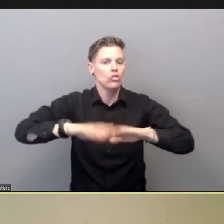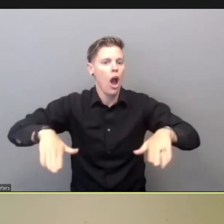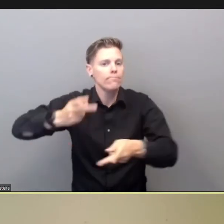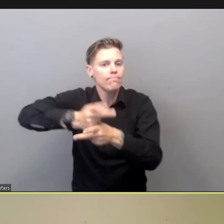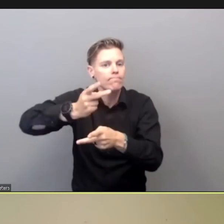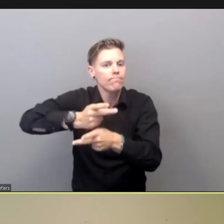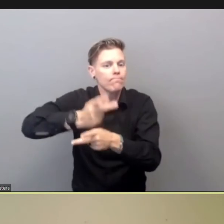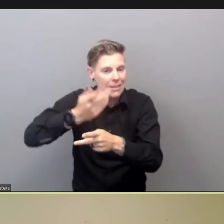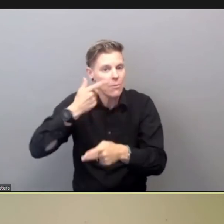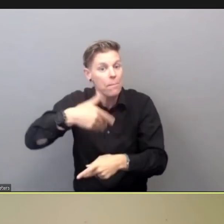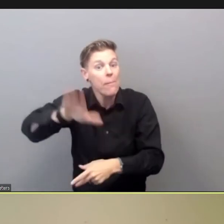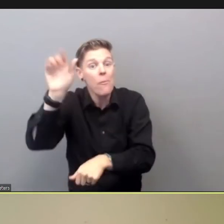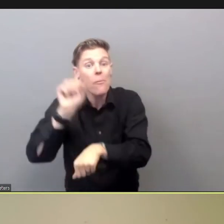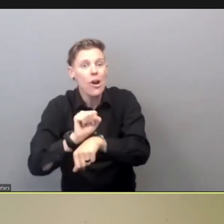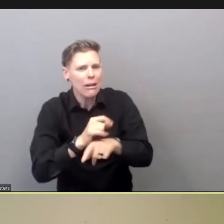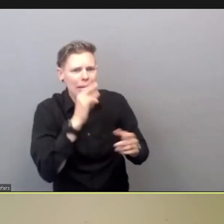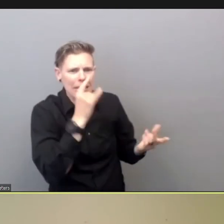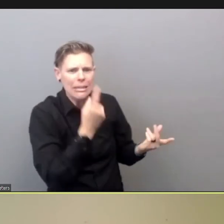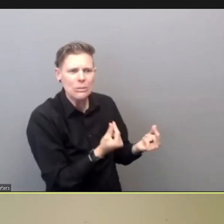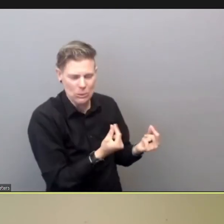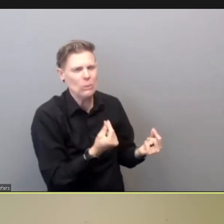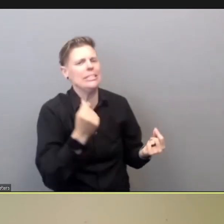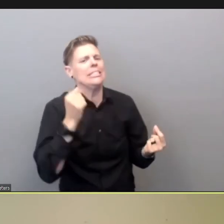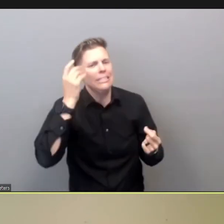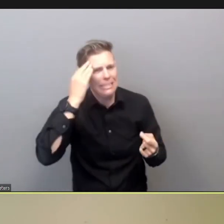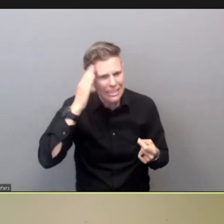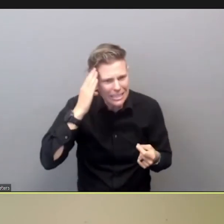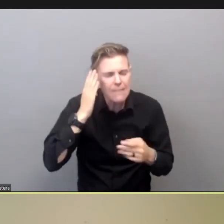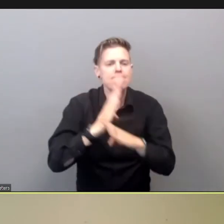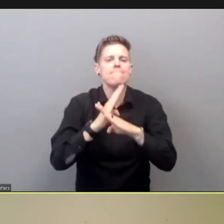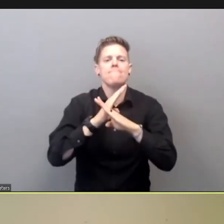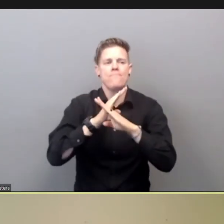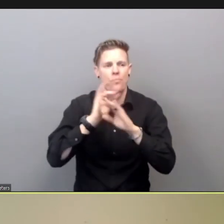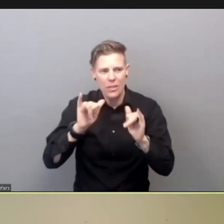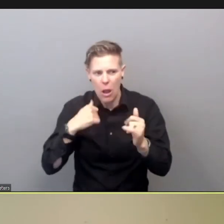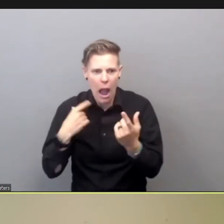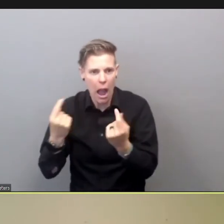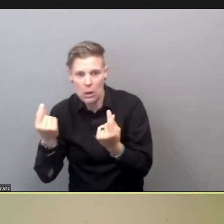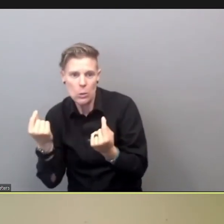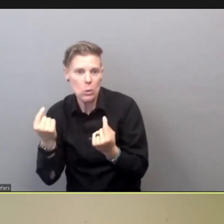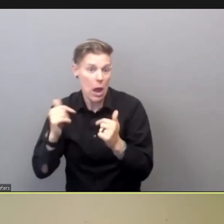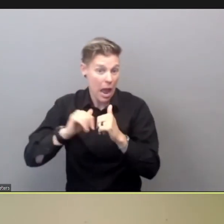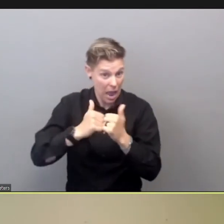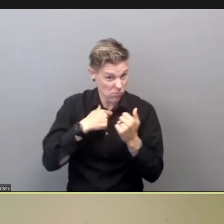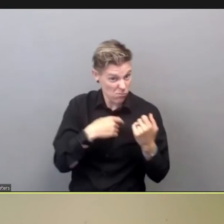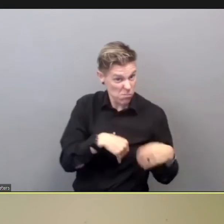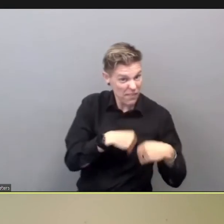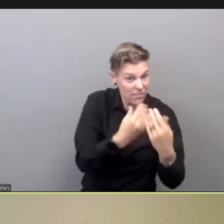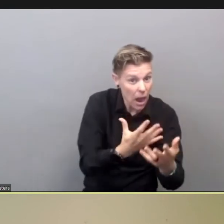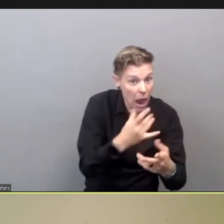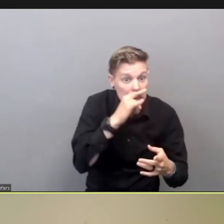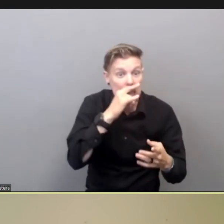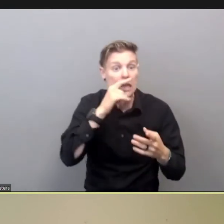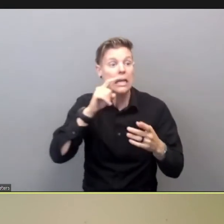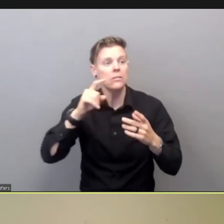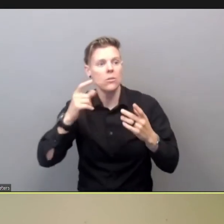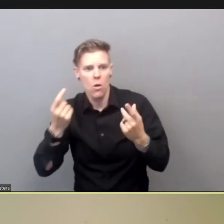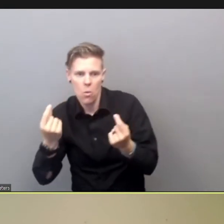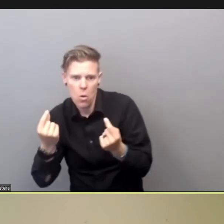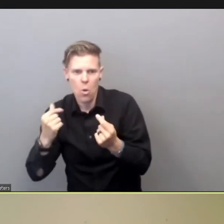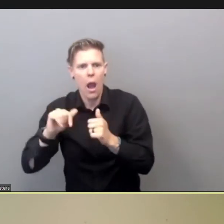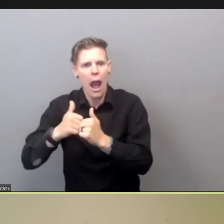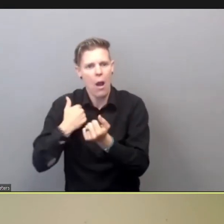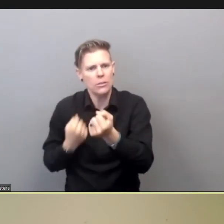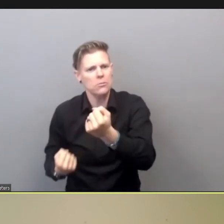those childcare deserts are in the state, how we can create some toolkits to really help those communities ramp up in